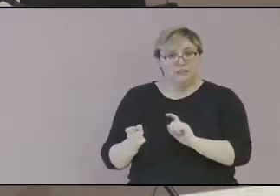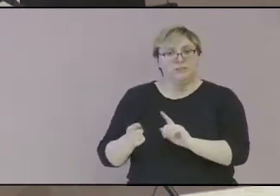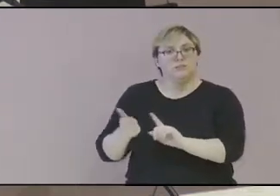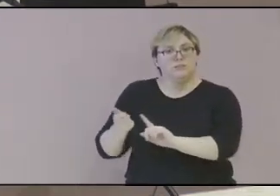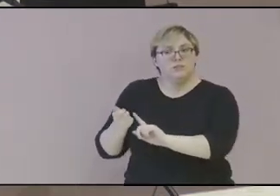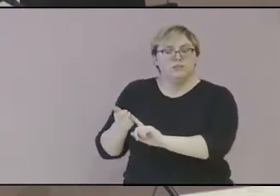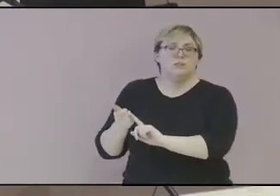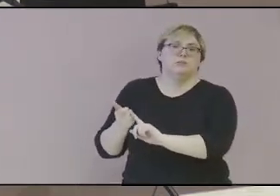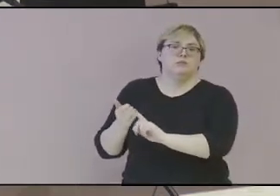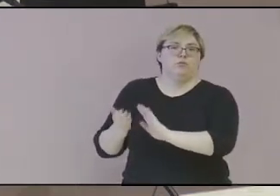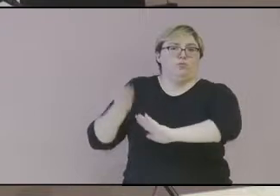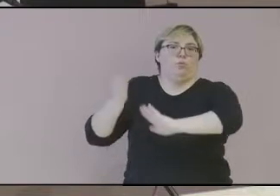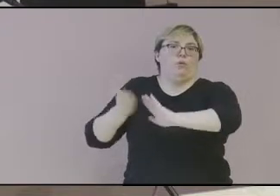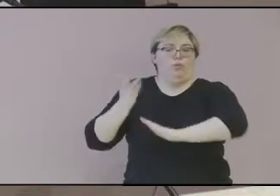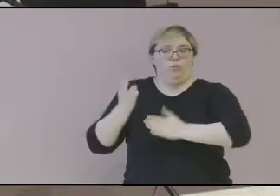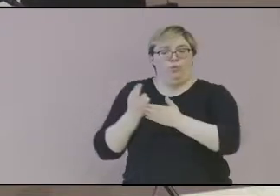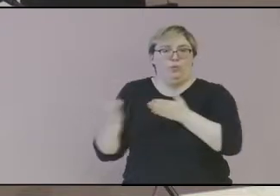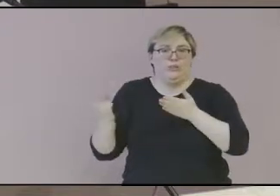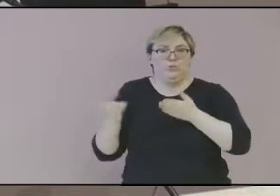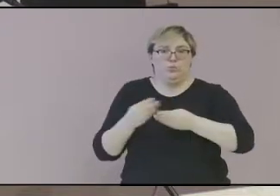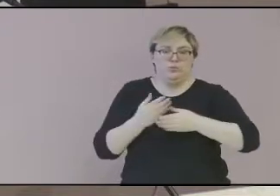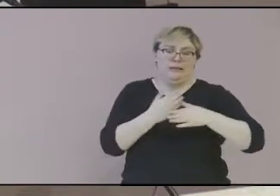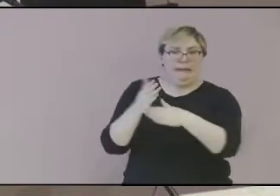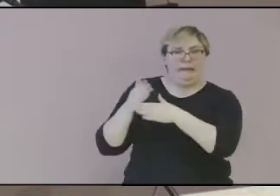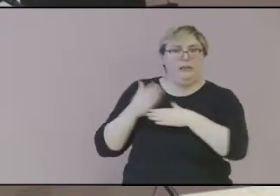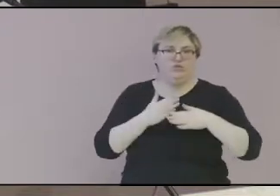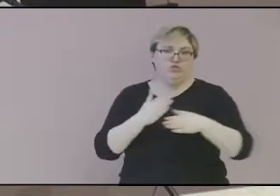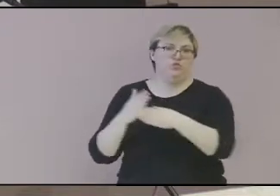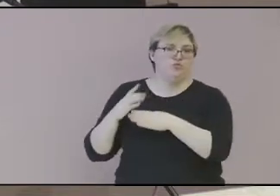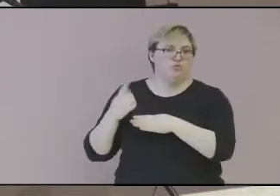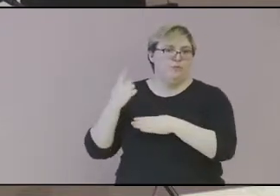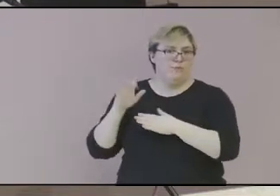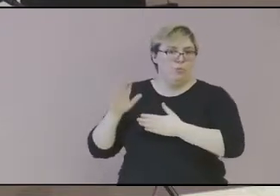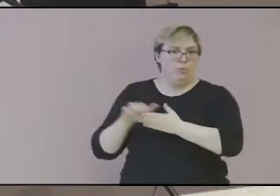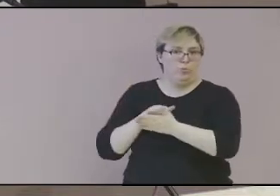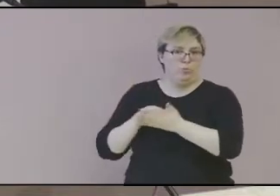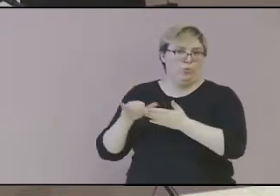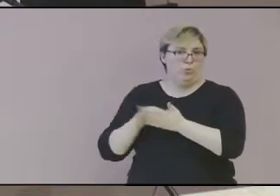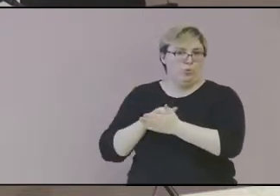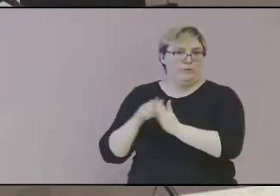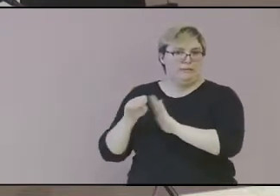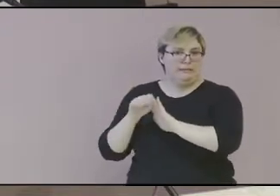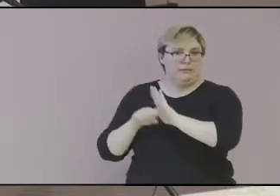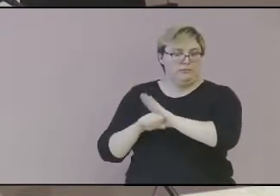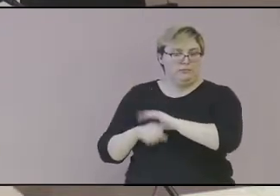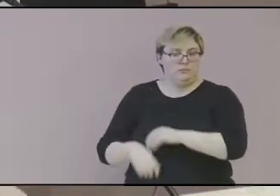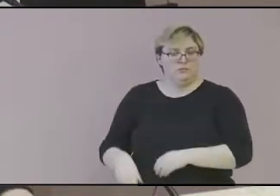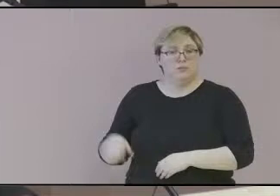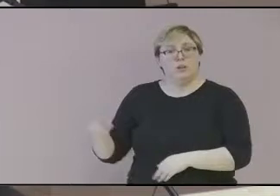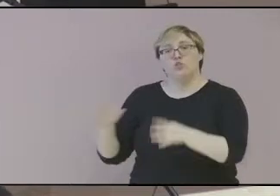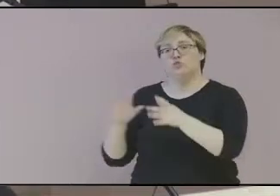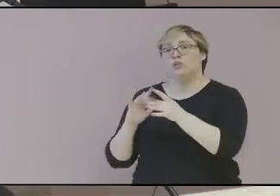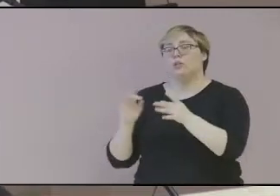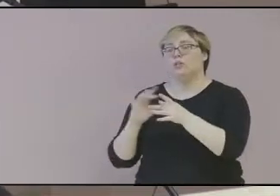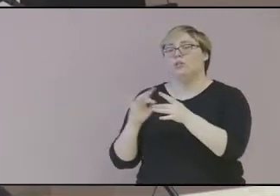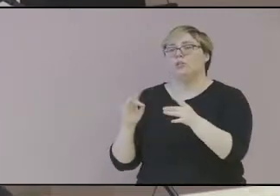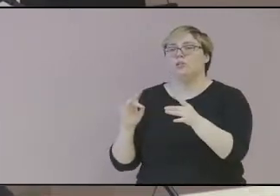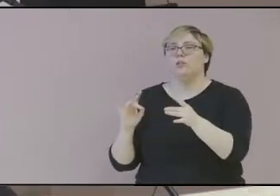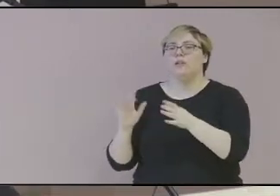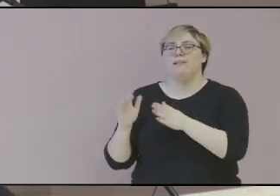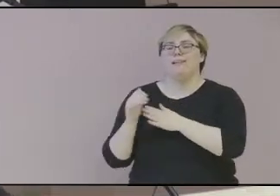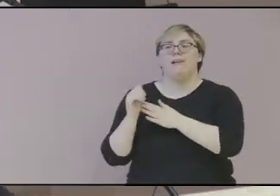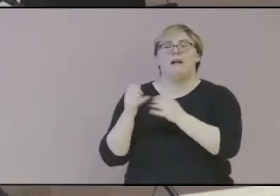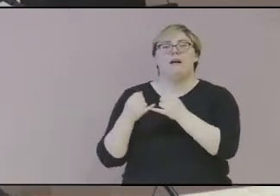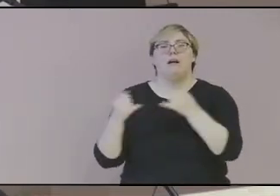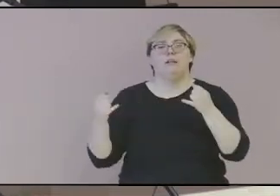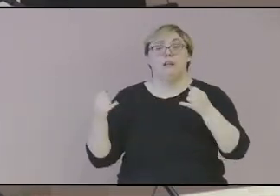state the process of creating these protocols was. She says, New York's ventilator allocations guidelines represent the culmination of